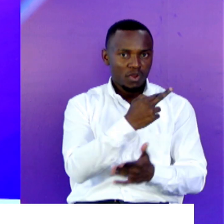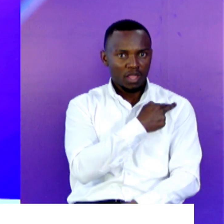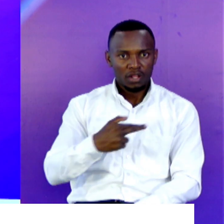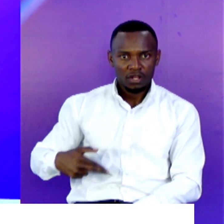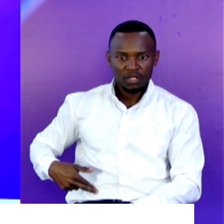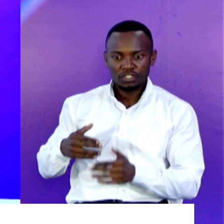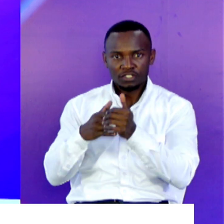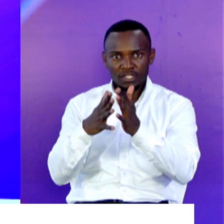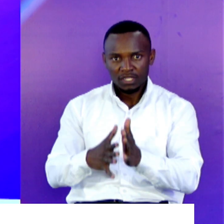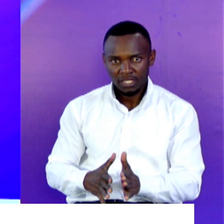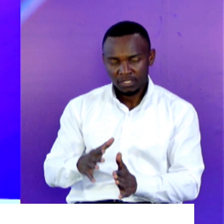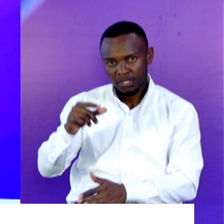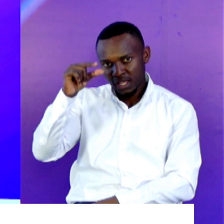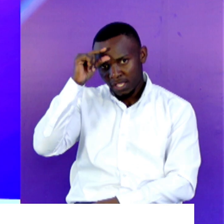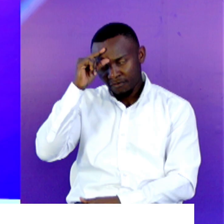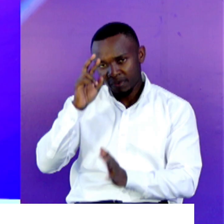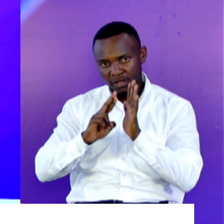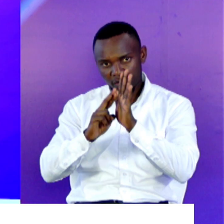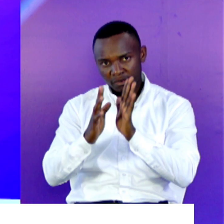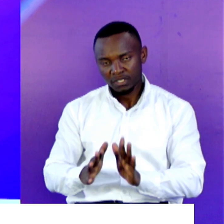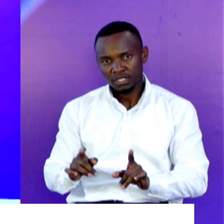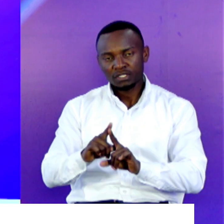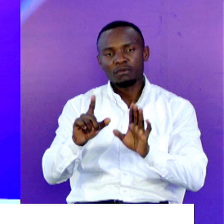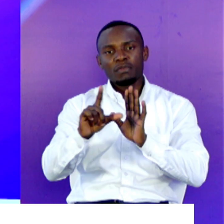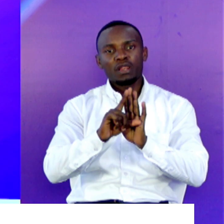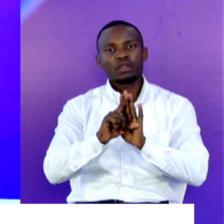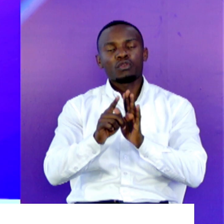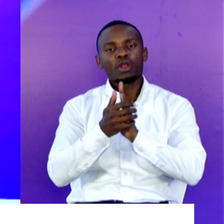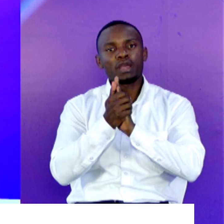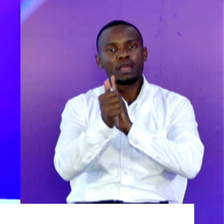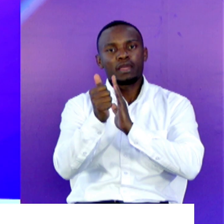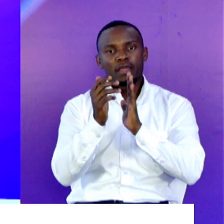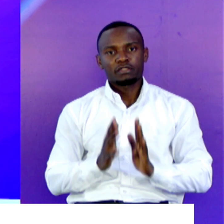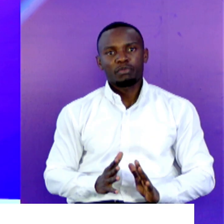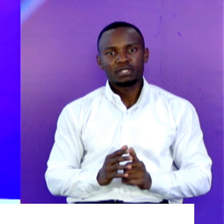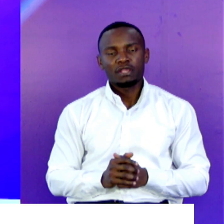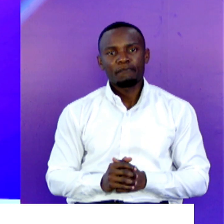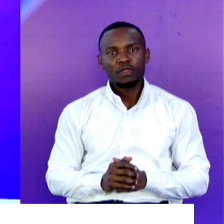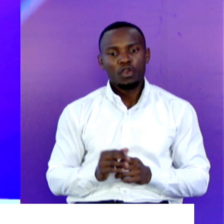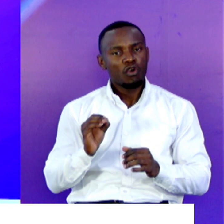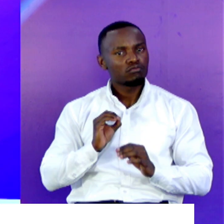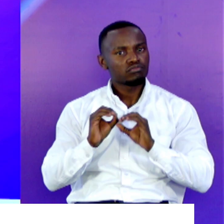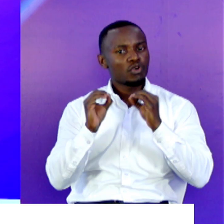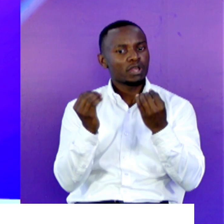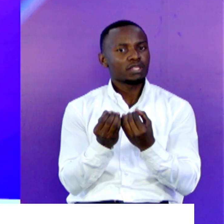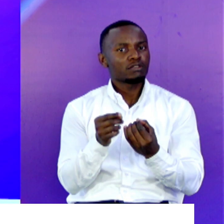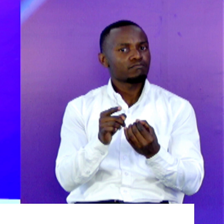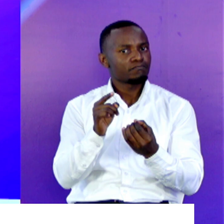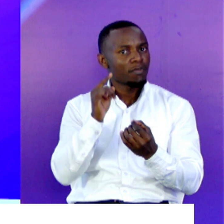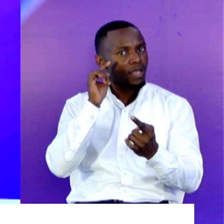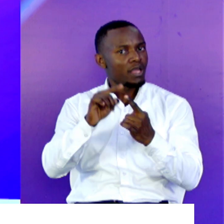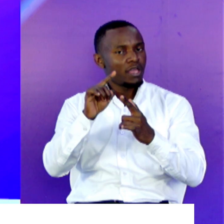government representatives, and legal experts. This body would be tasked with